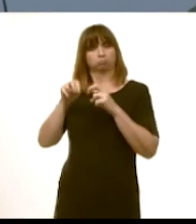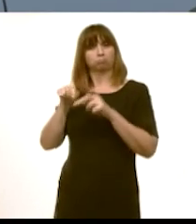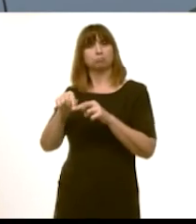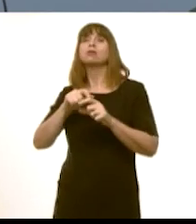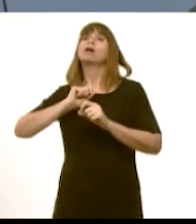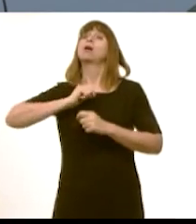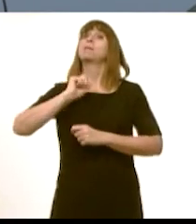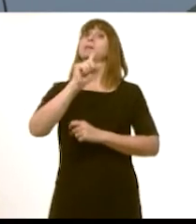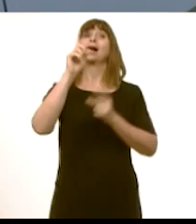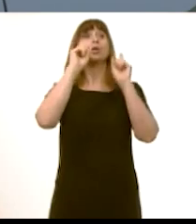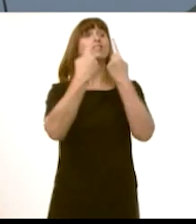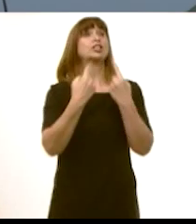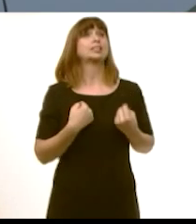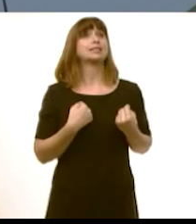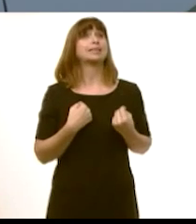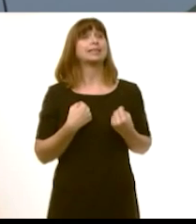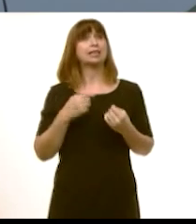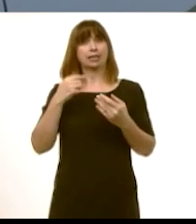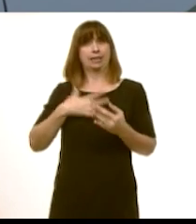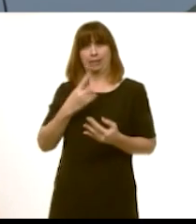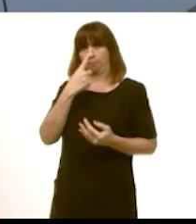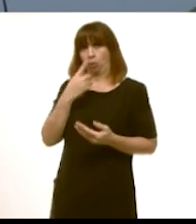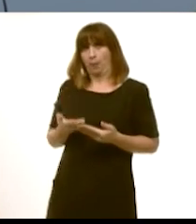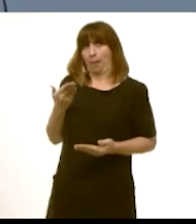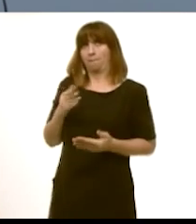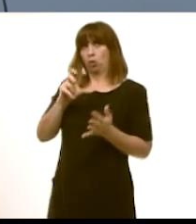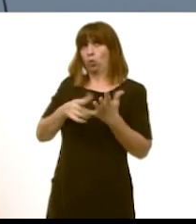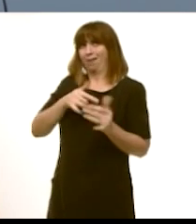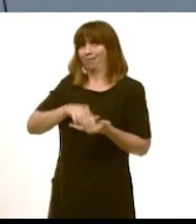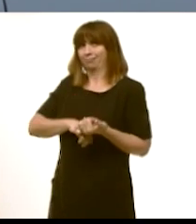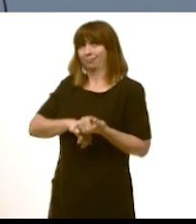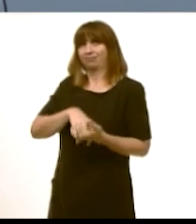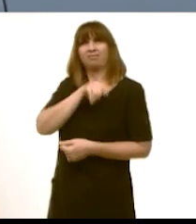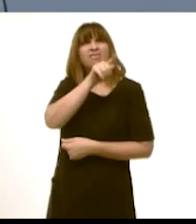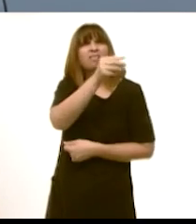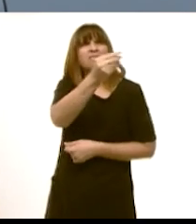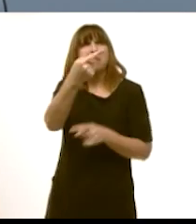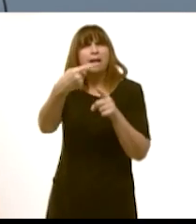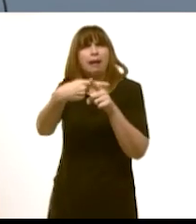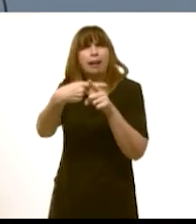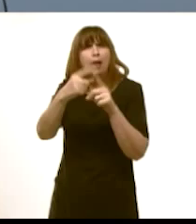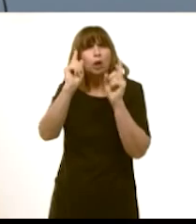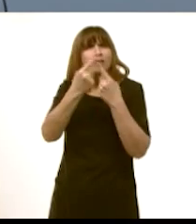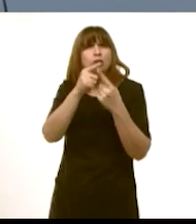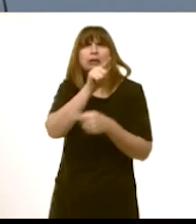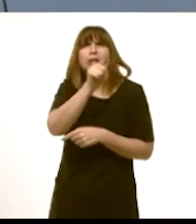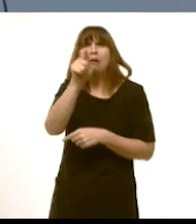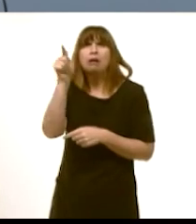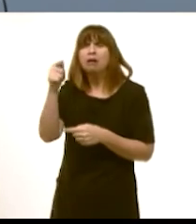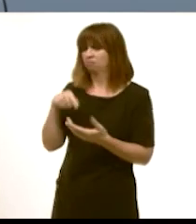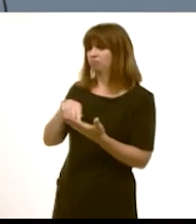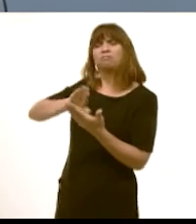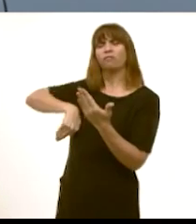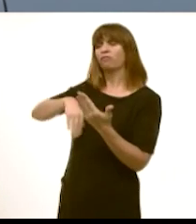for universities to gain valuable UCAS points. Obviously, some English universities and quite a few English universities don't look at the